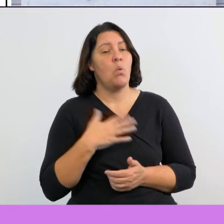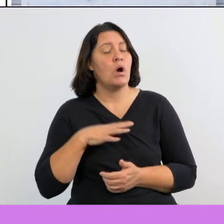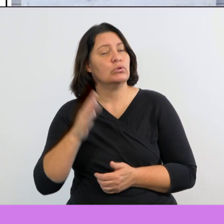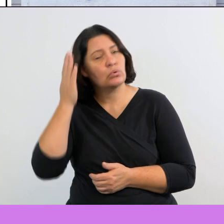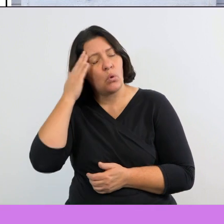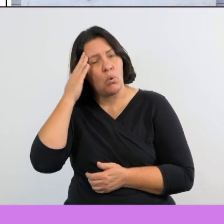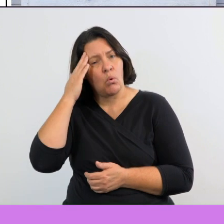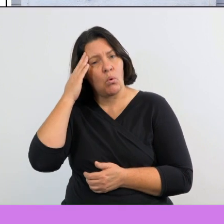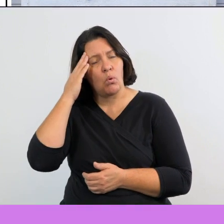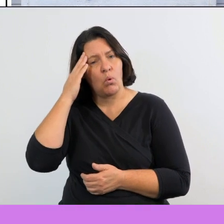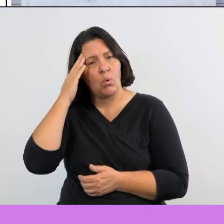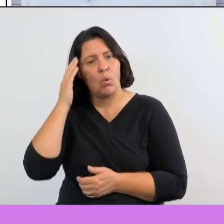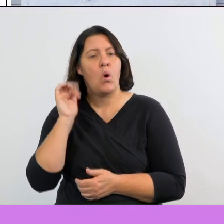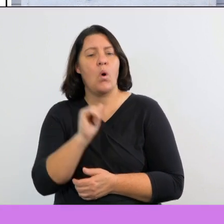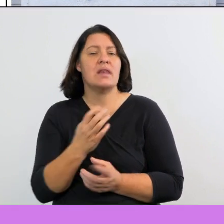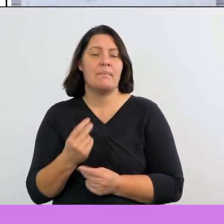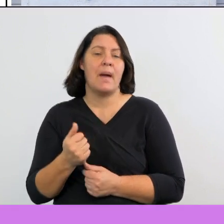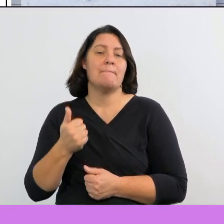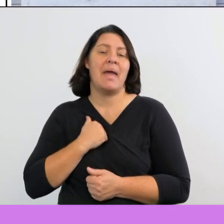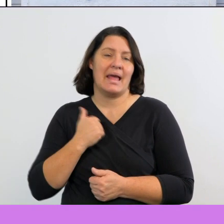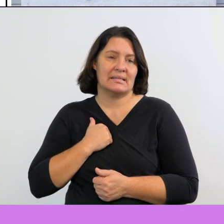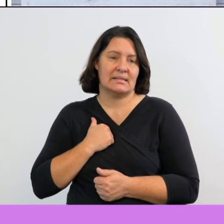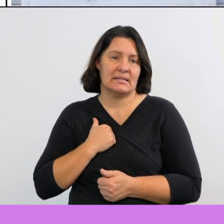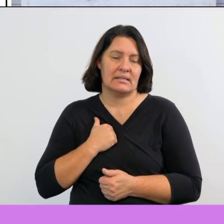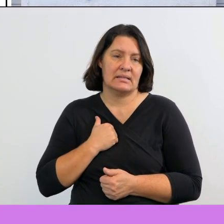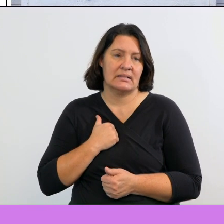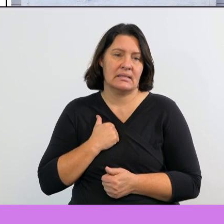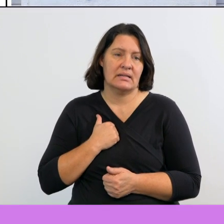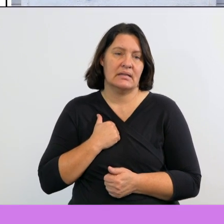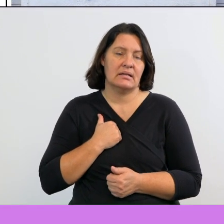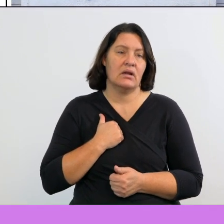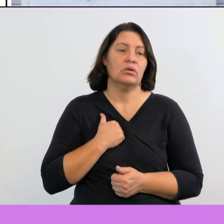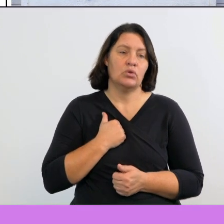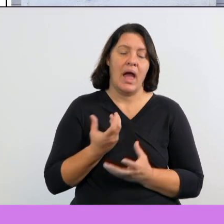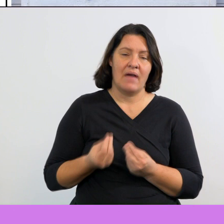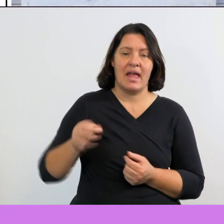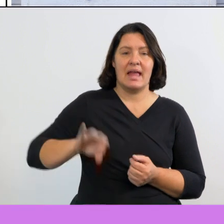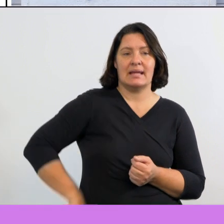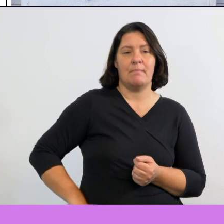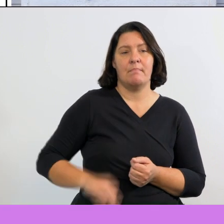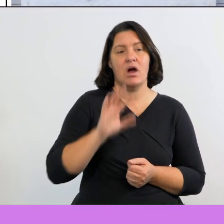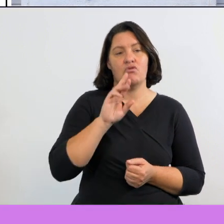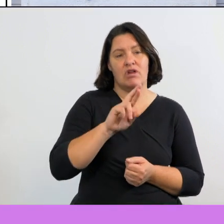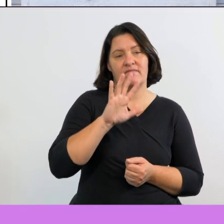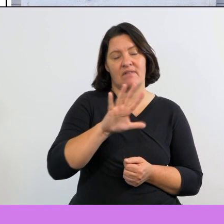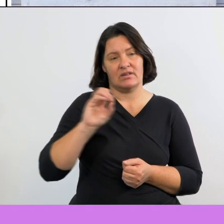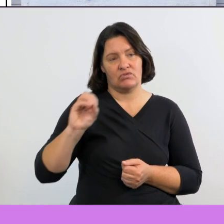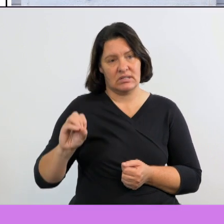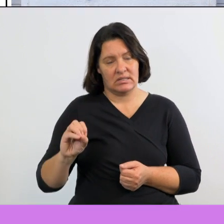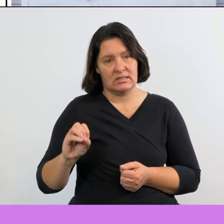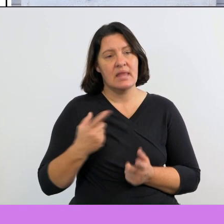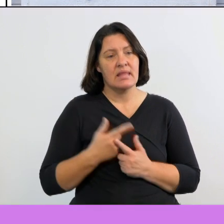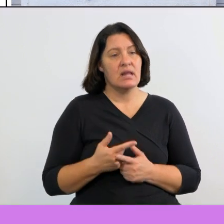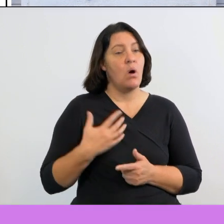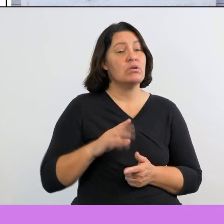we want to know what will the number of bags be in order for her to have an income of 500 Rand. And then